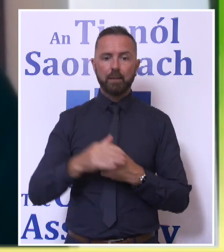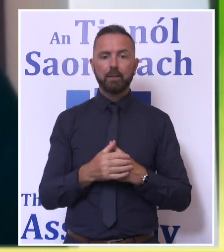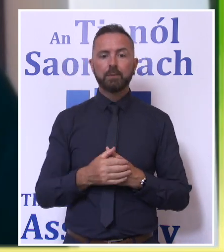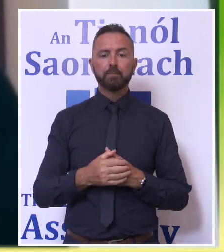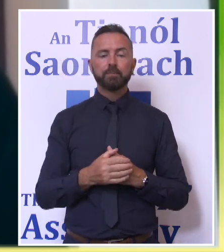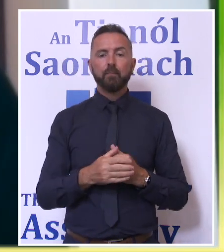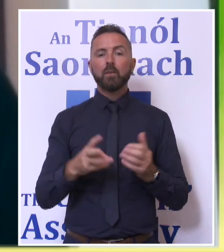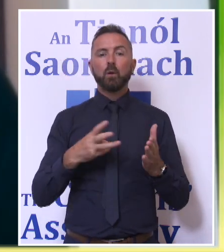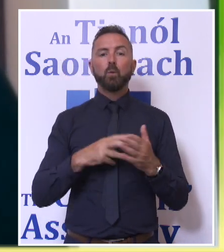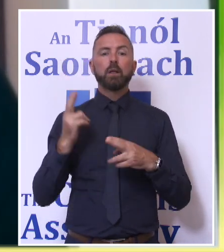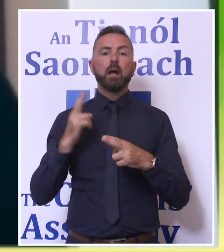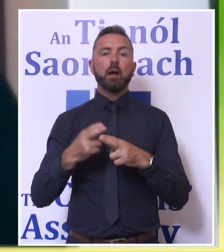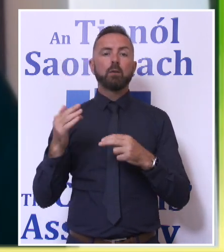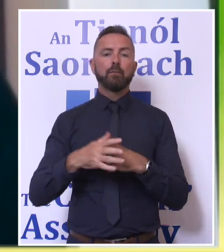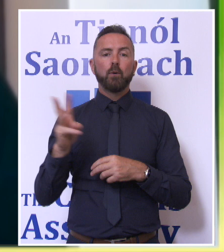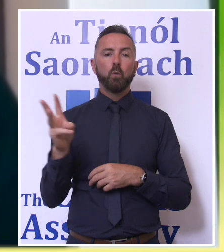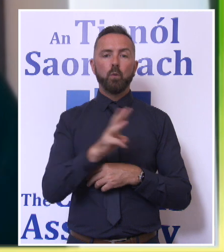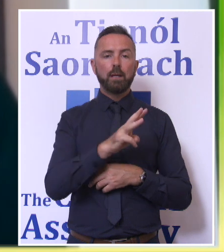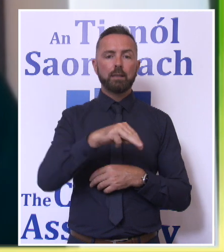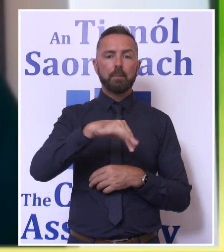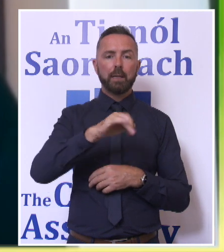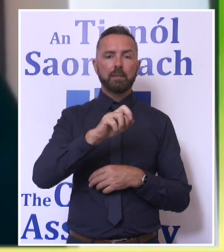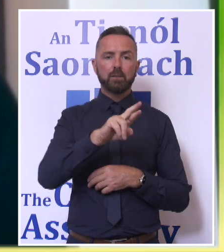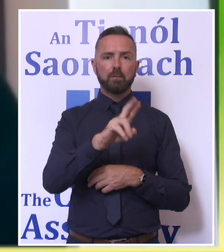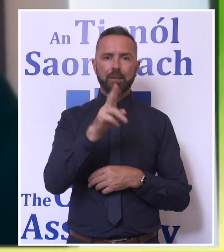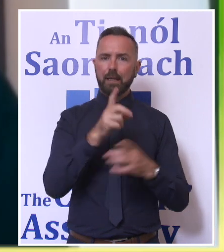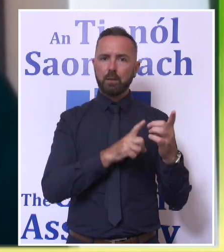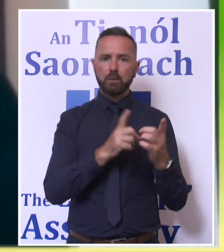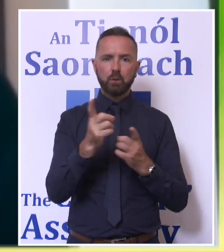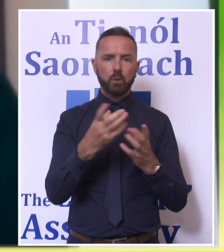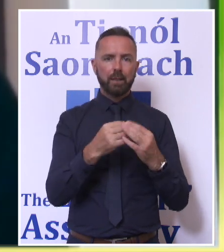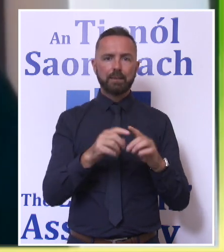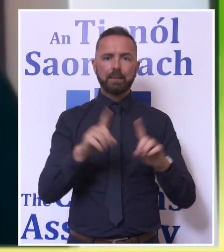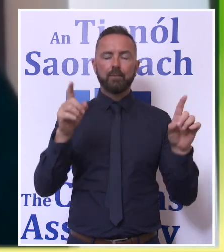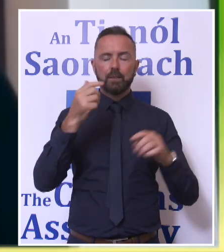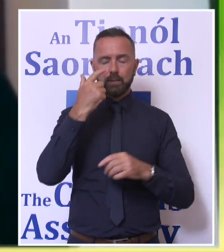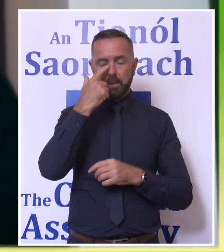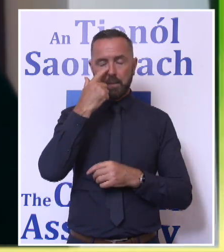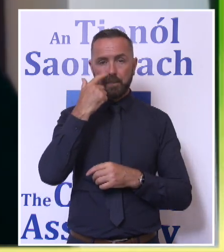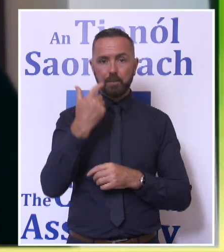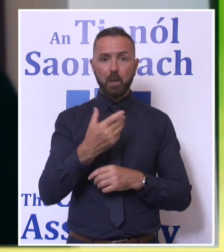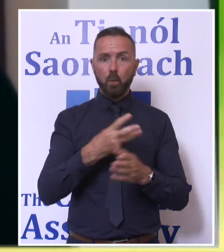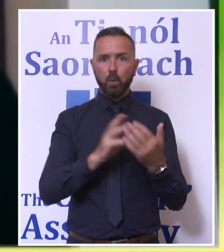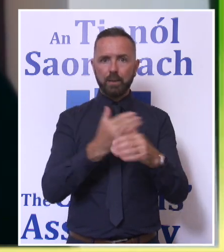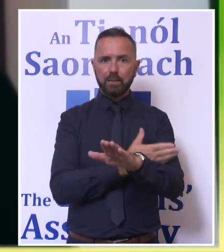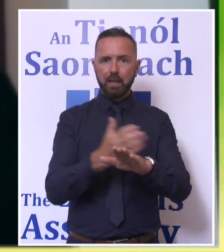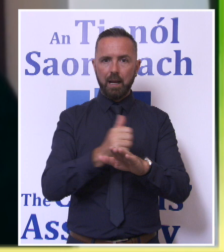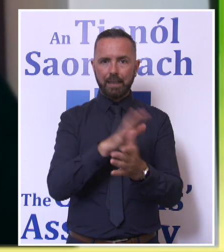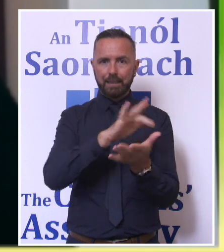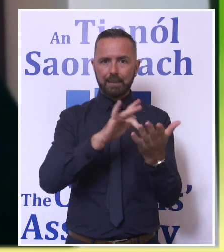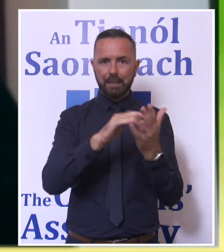of Westminster, you can do things so differently. When you're starting at the city level, it's a